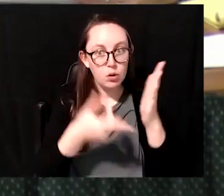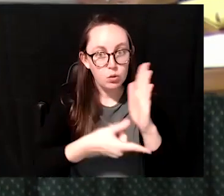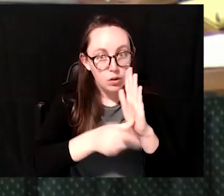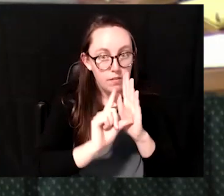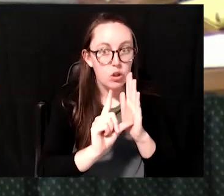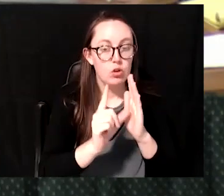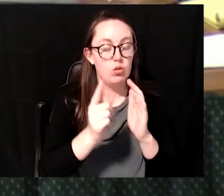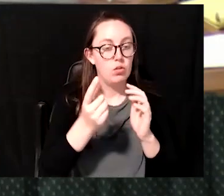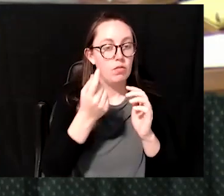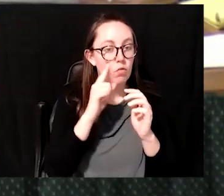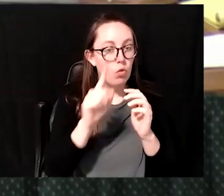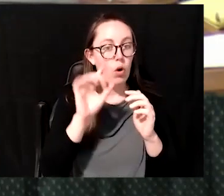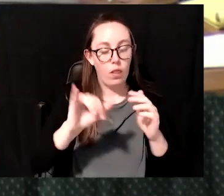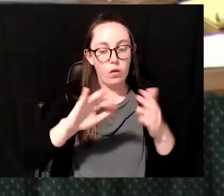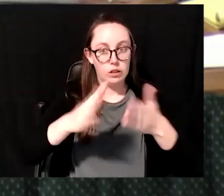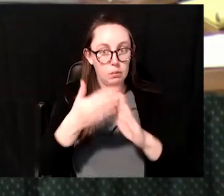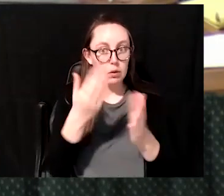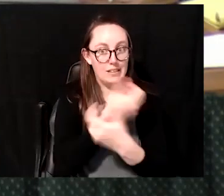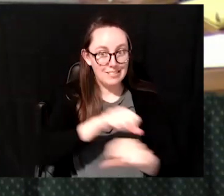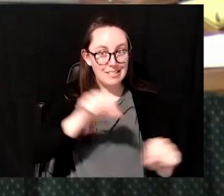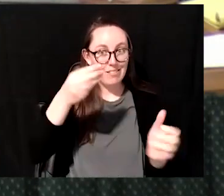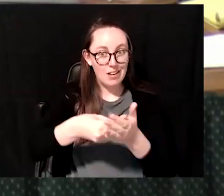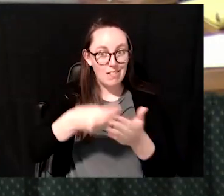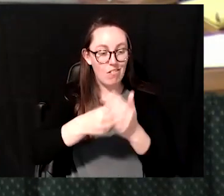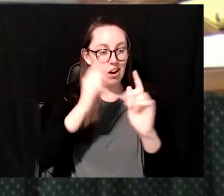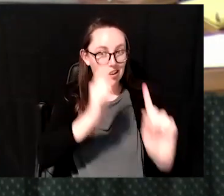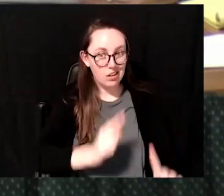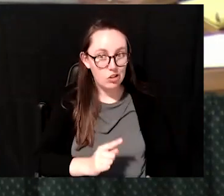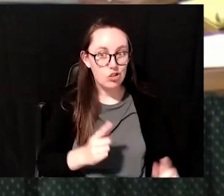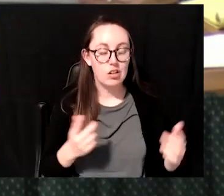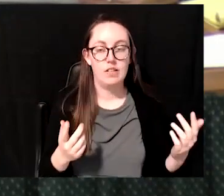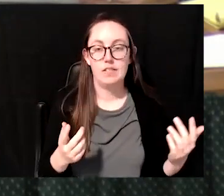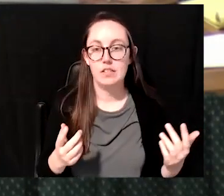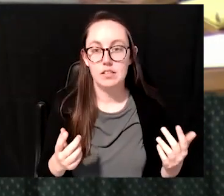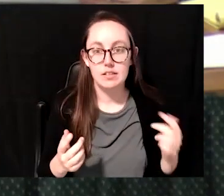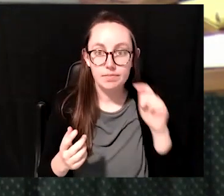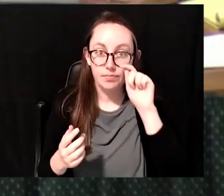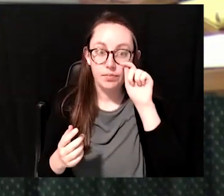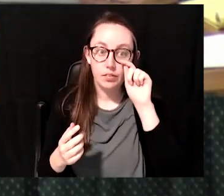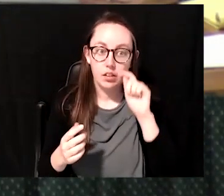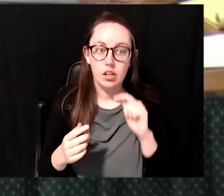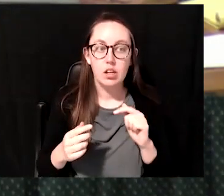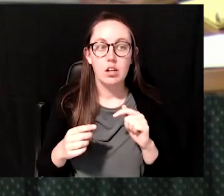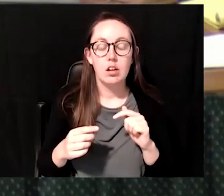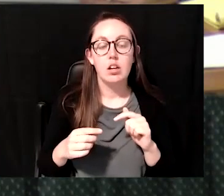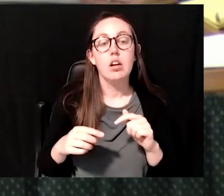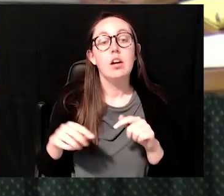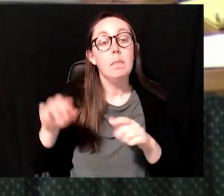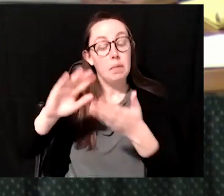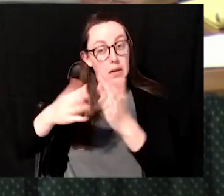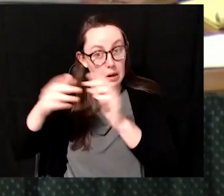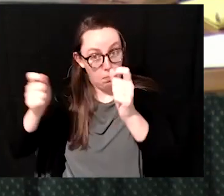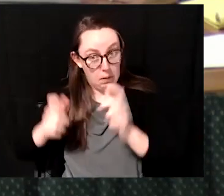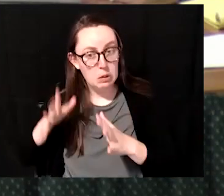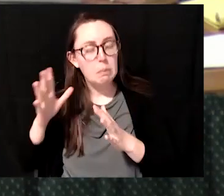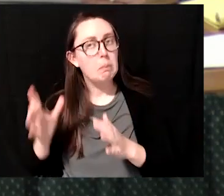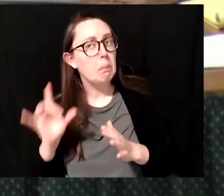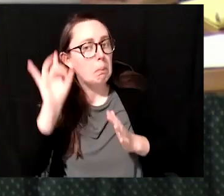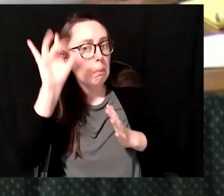I propose as the town manager has suggested that specialized advice may be necessary